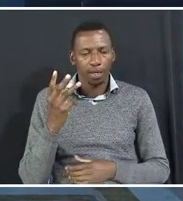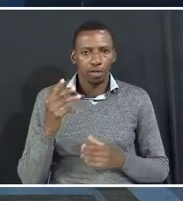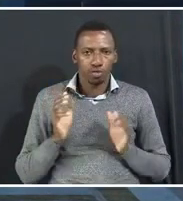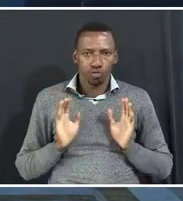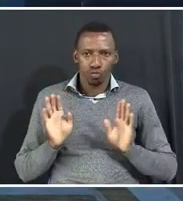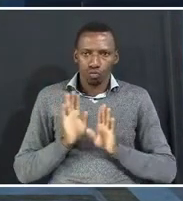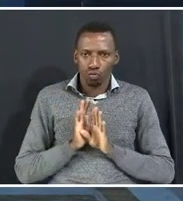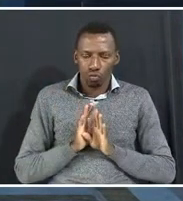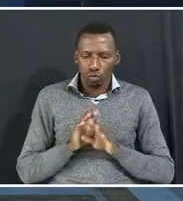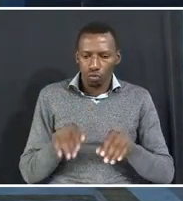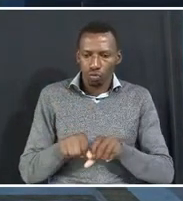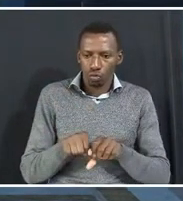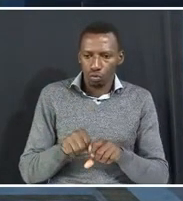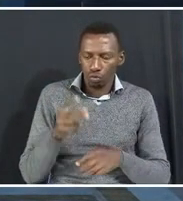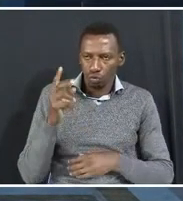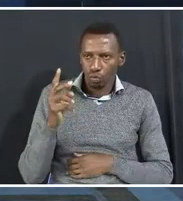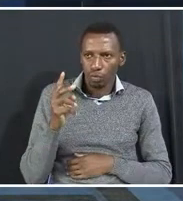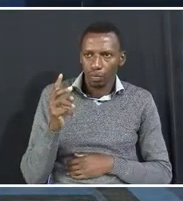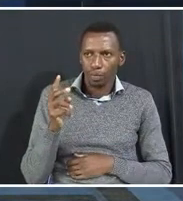2 pair of shoes,